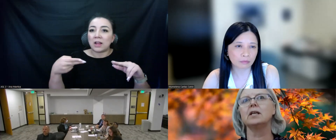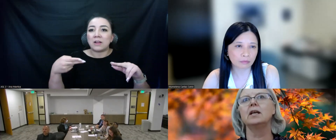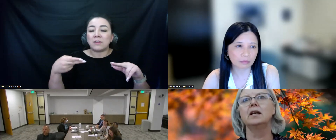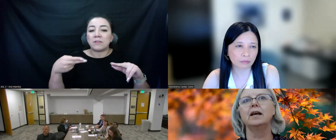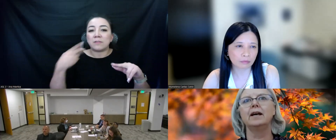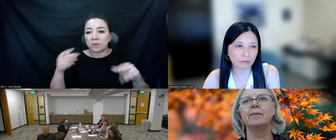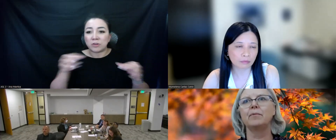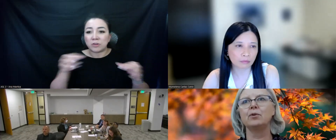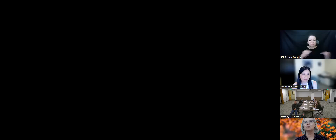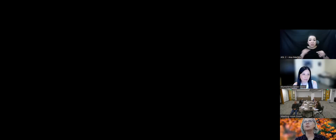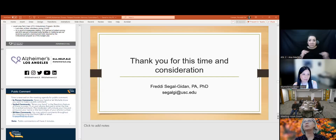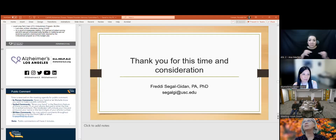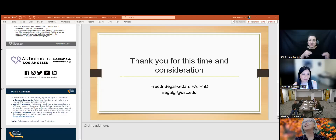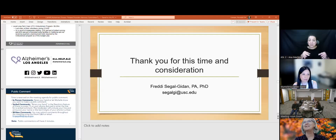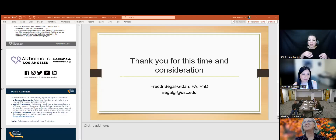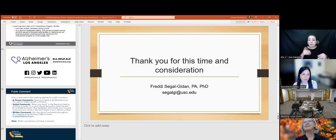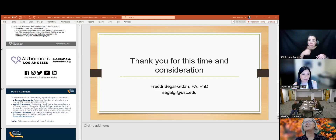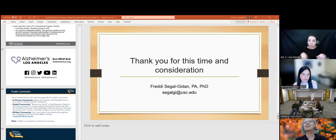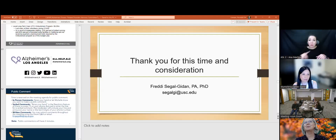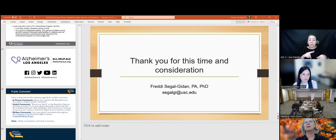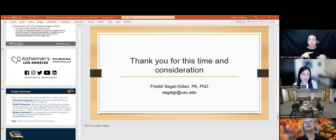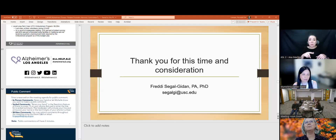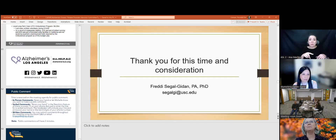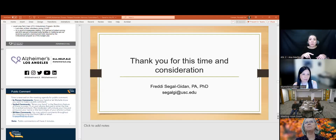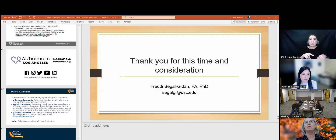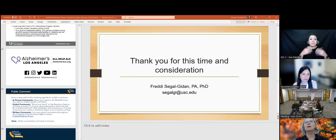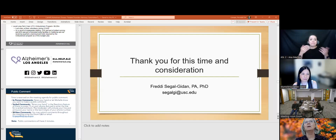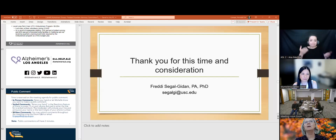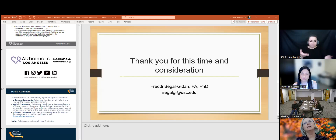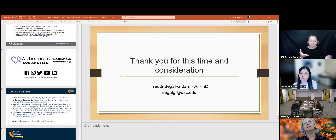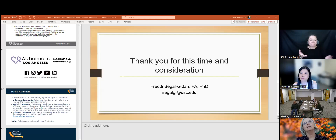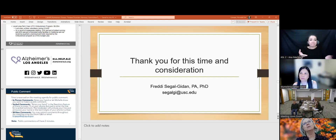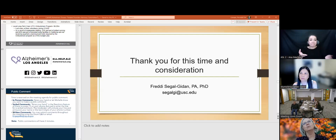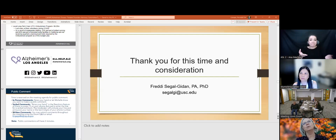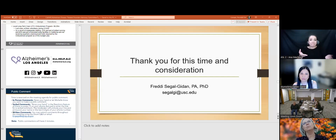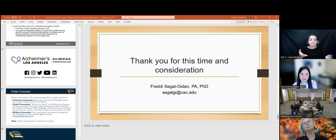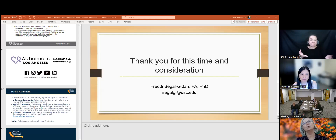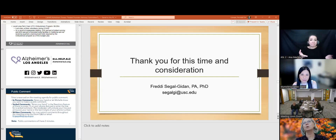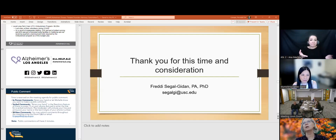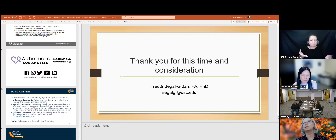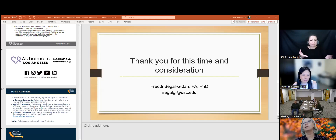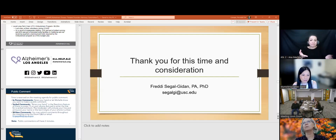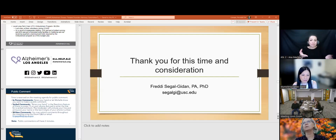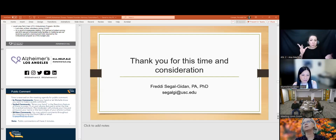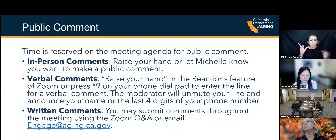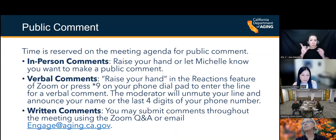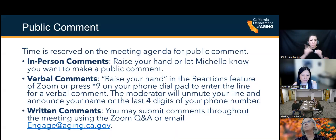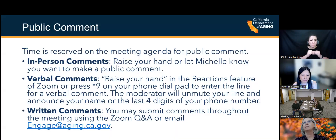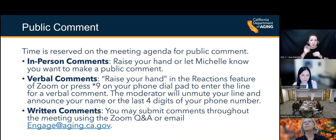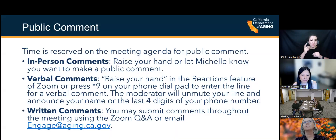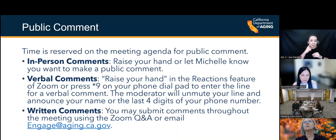instructions, here we go. One more, I think,